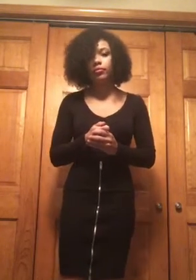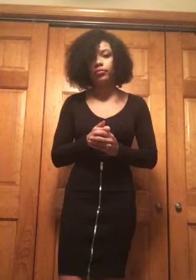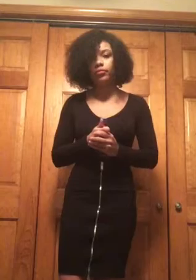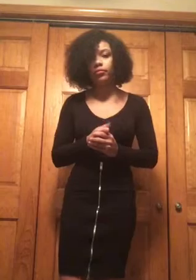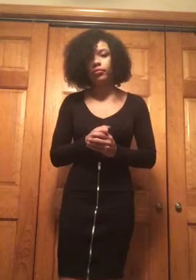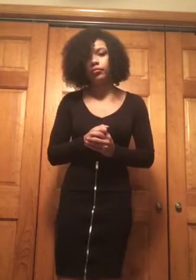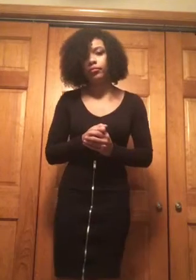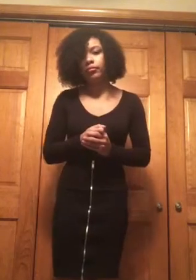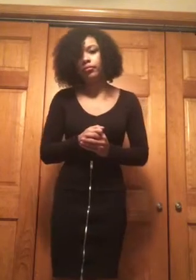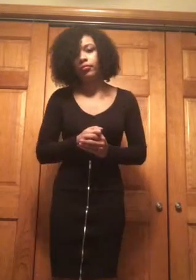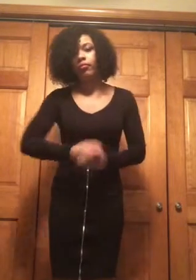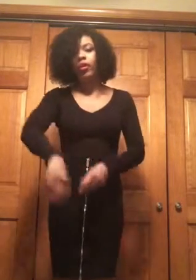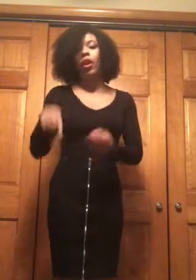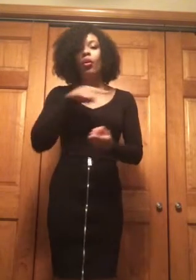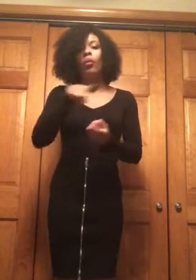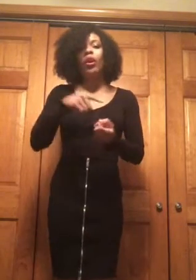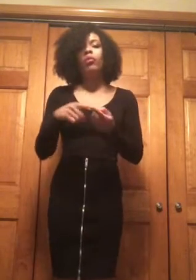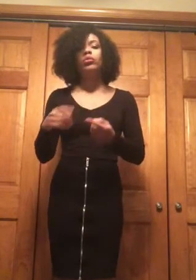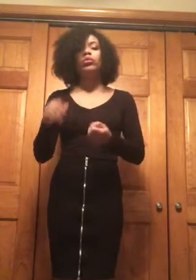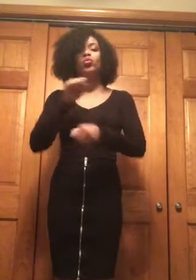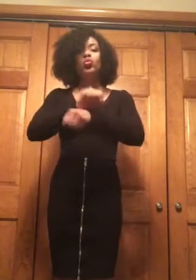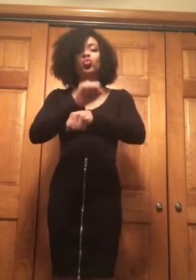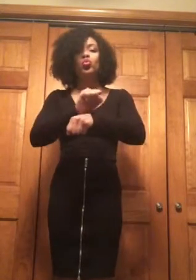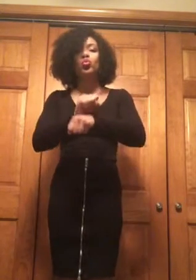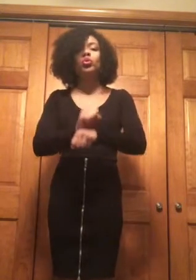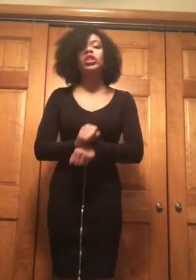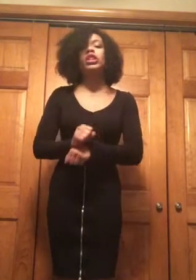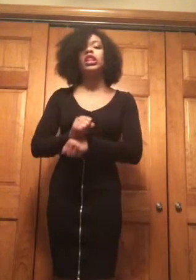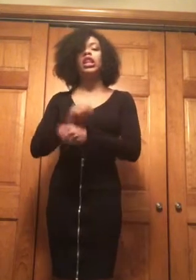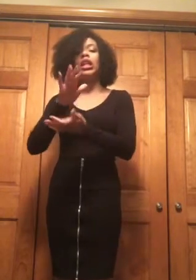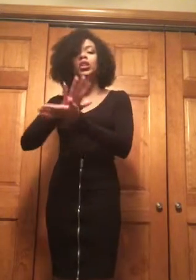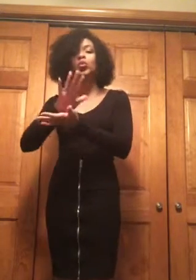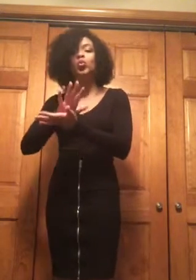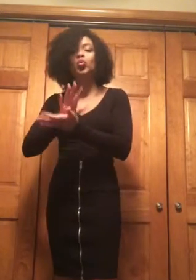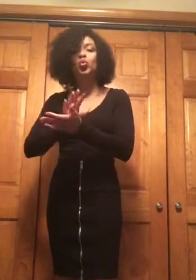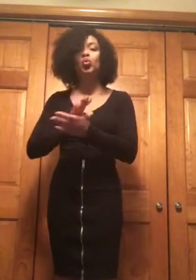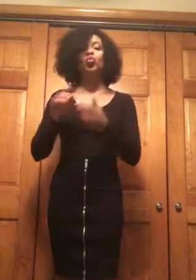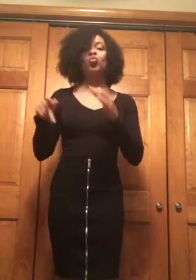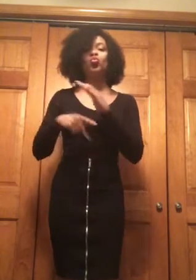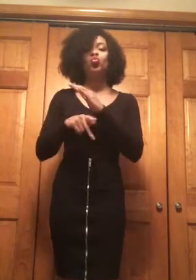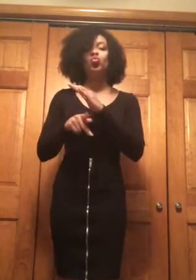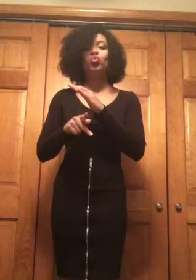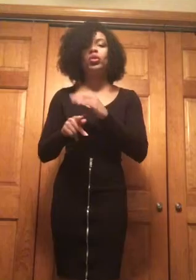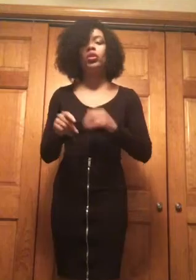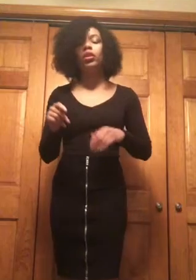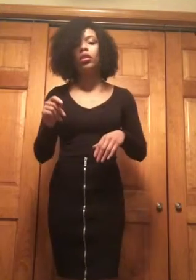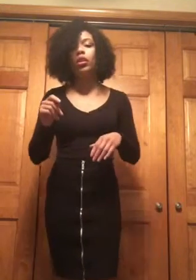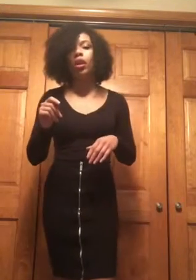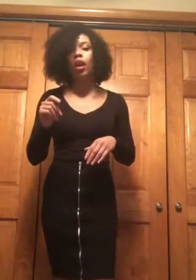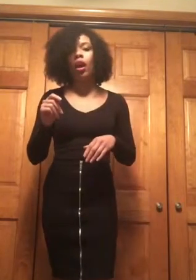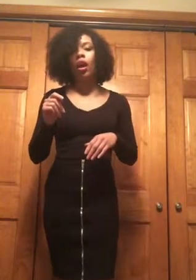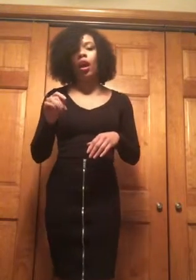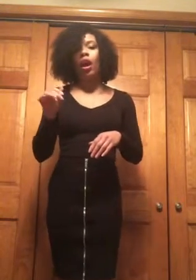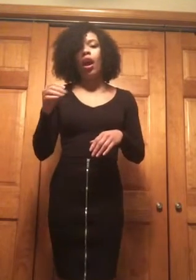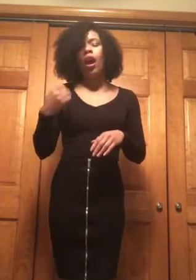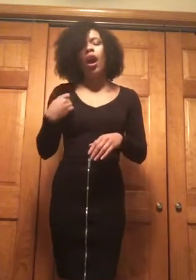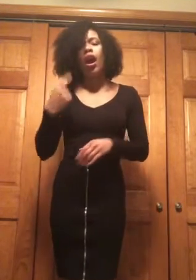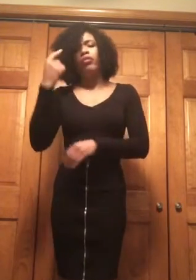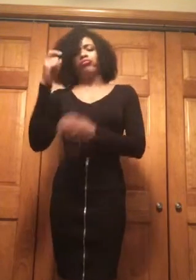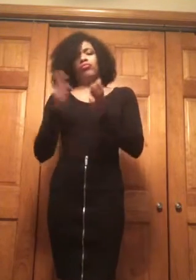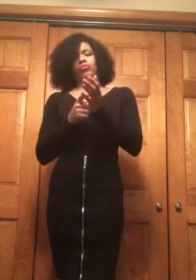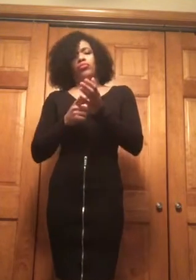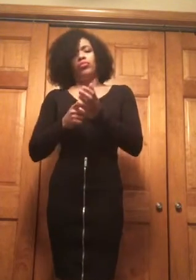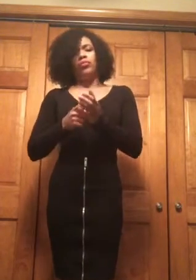stories. Much later, when I was working as a preschool teacher, I discovered another of my superpowers to be the ability to understand